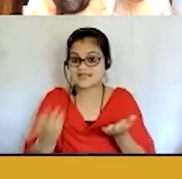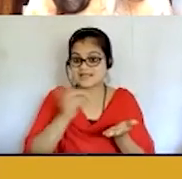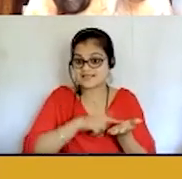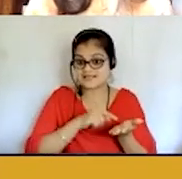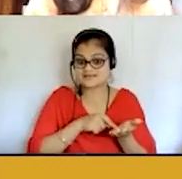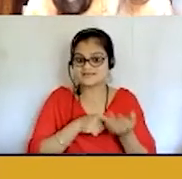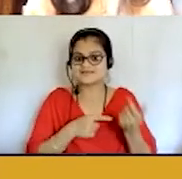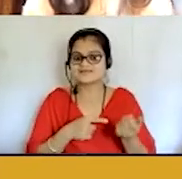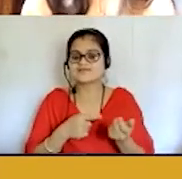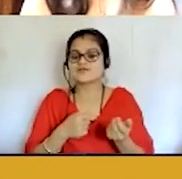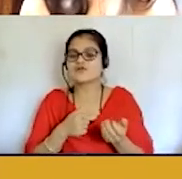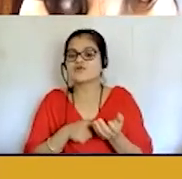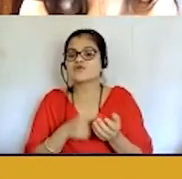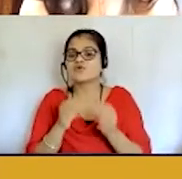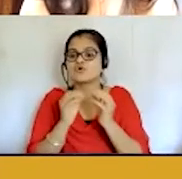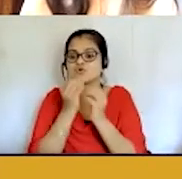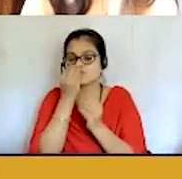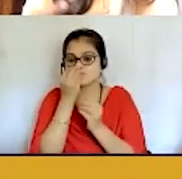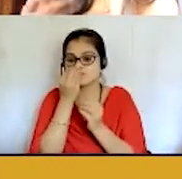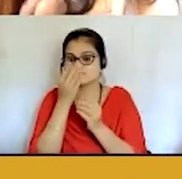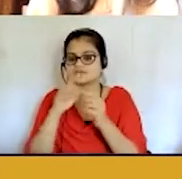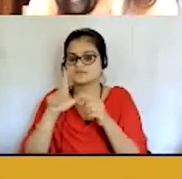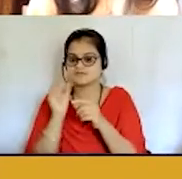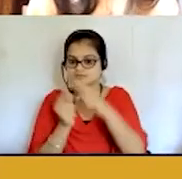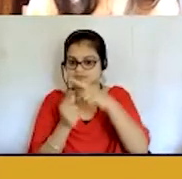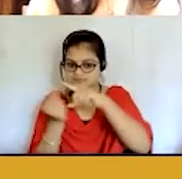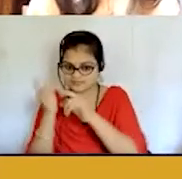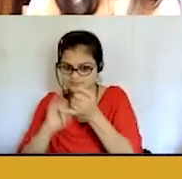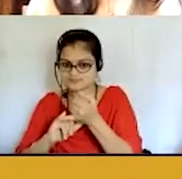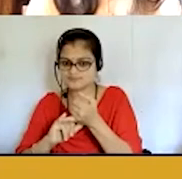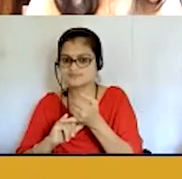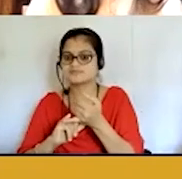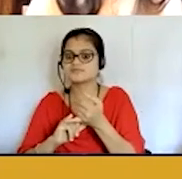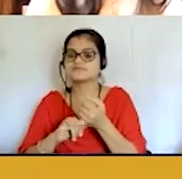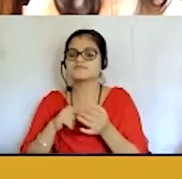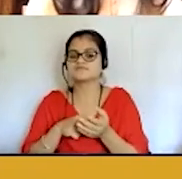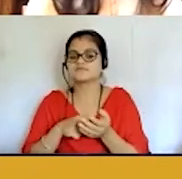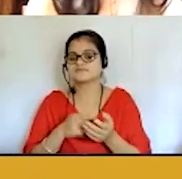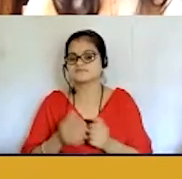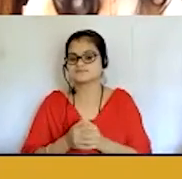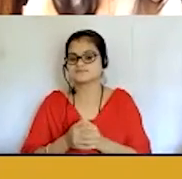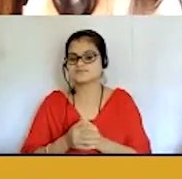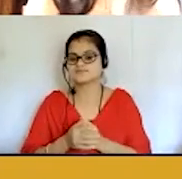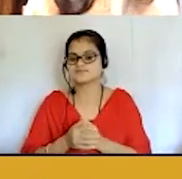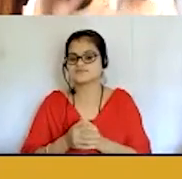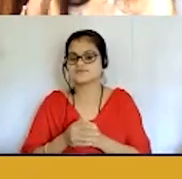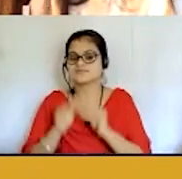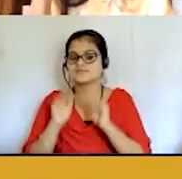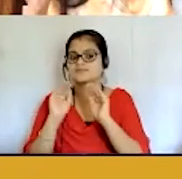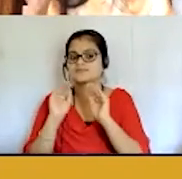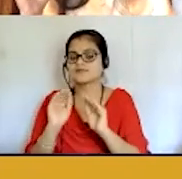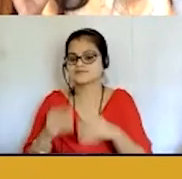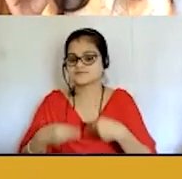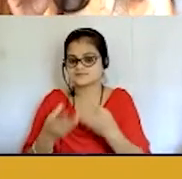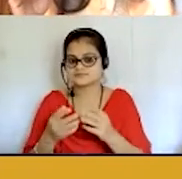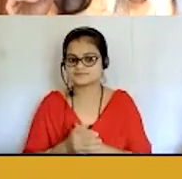lotus pod and is held in the gesture of generosity, or Varada Mudra. Brahmani belongs to a